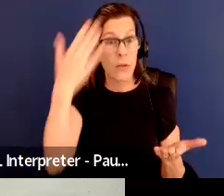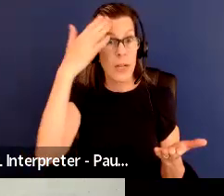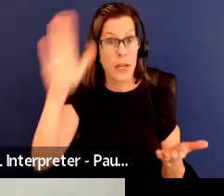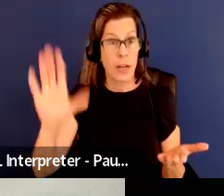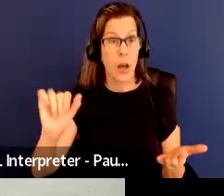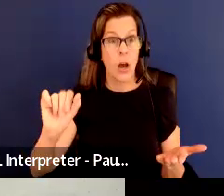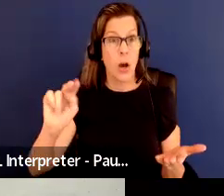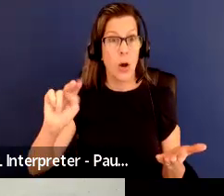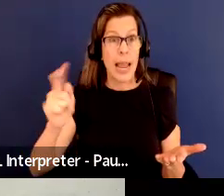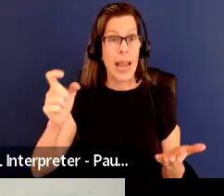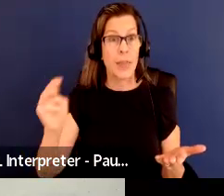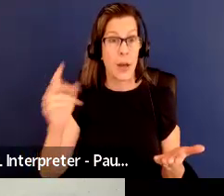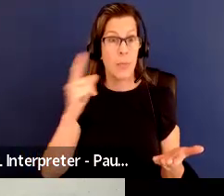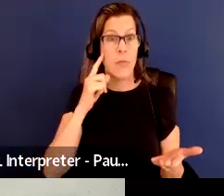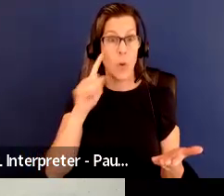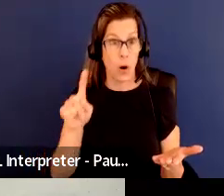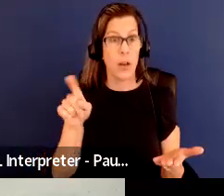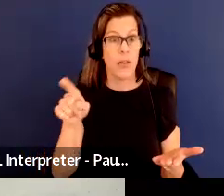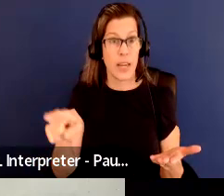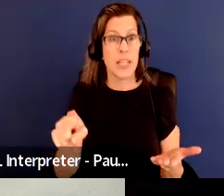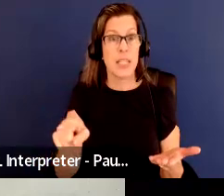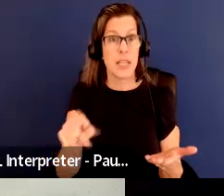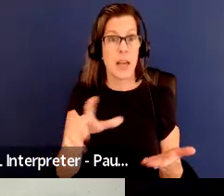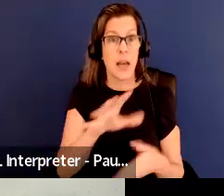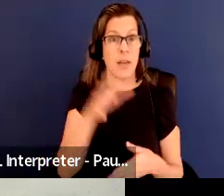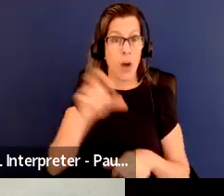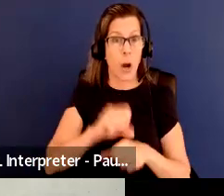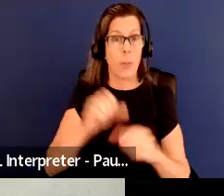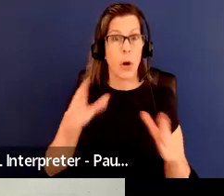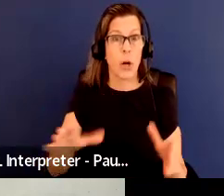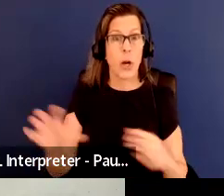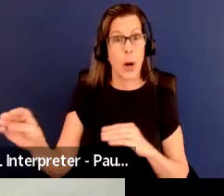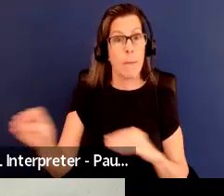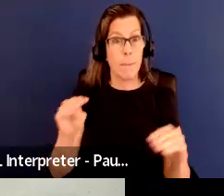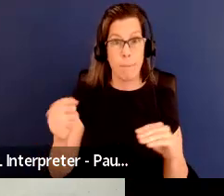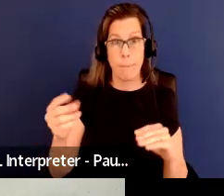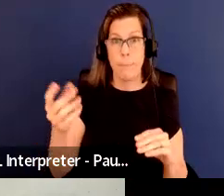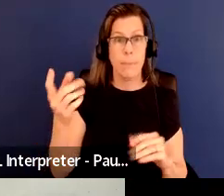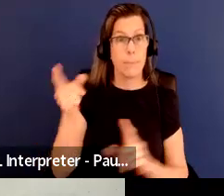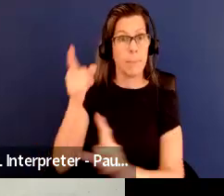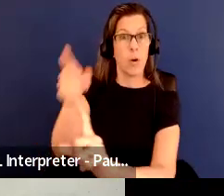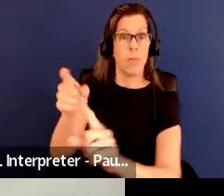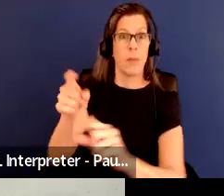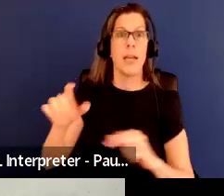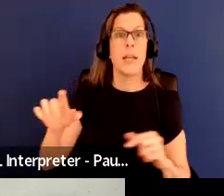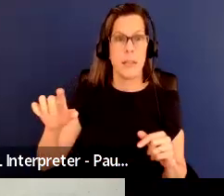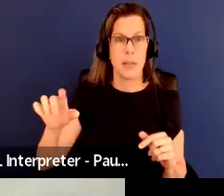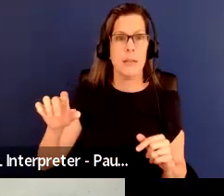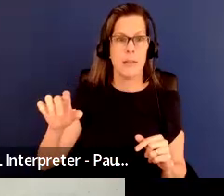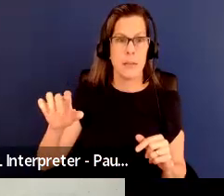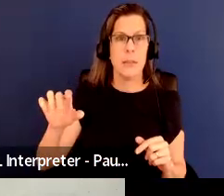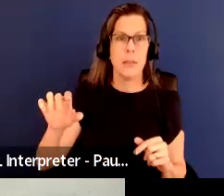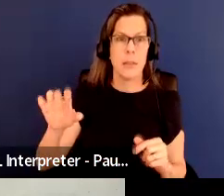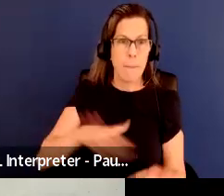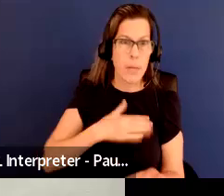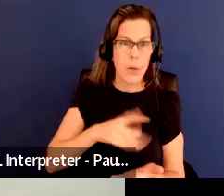anthem of the farm worker movement, De Colores. Music was the lifeblood of the Delano grape strike, and